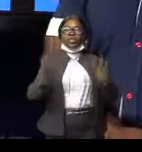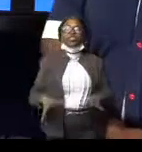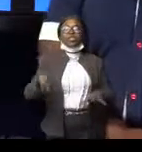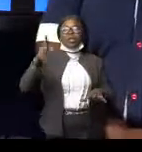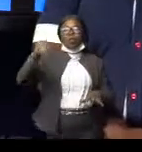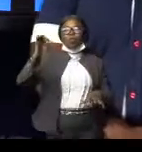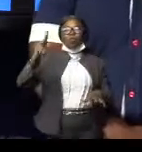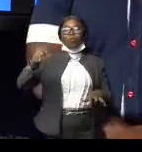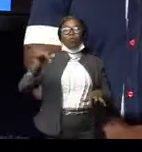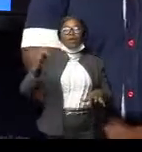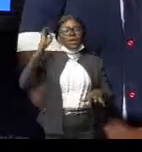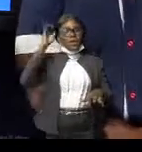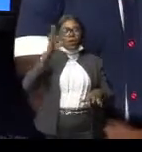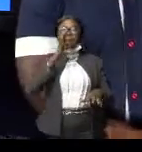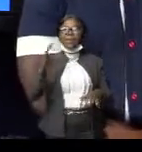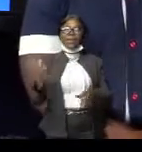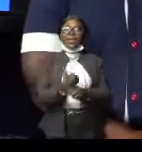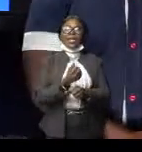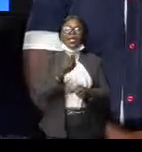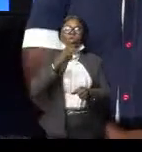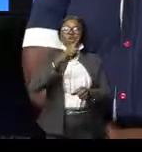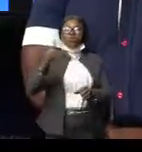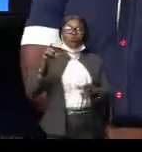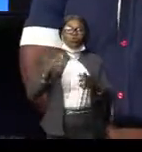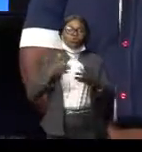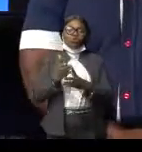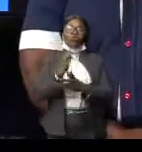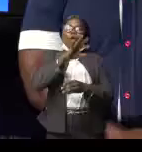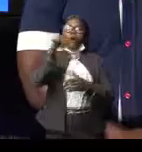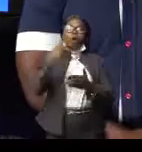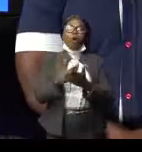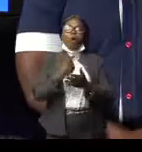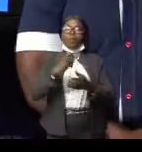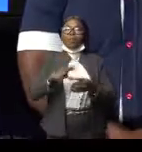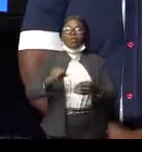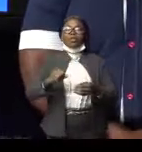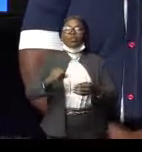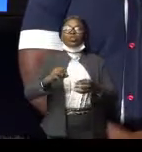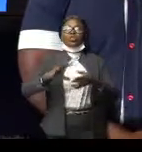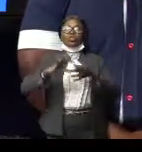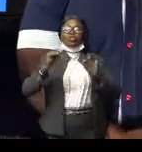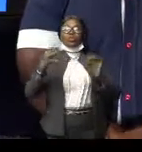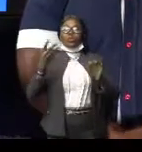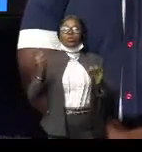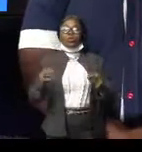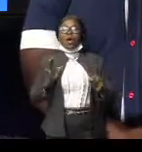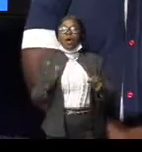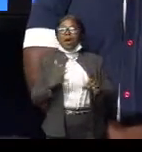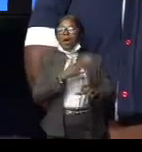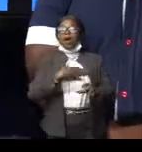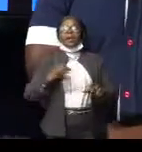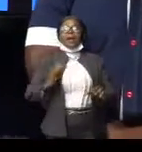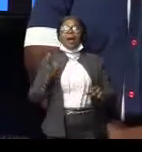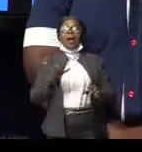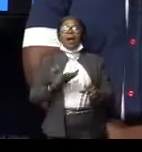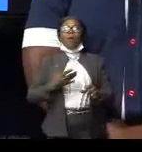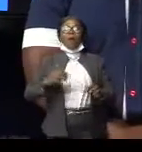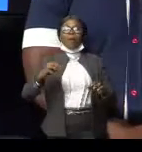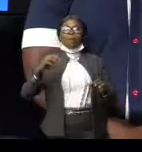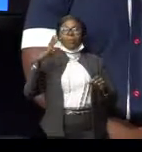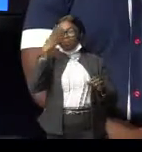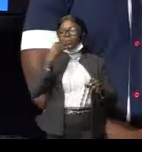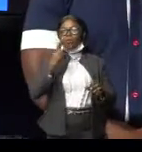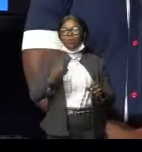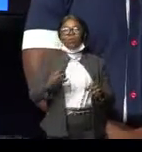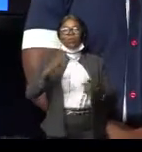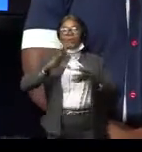Popo. Hello, pupils. He will be taking you through all the subjects on the general studies. We also have our beautiful sign language